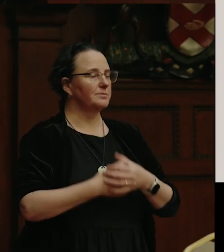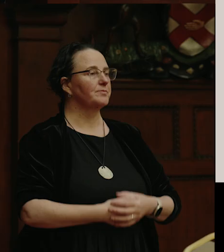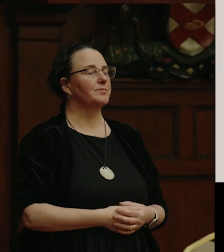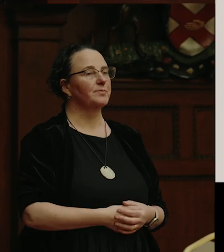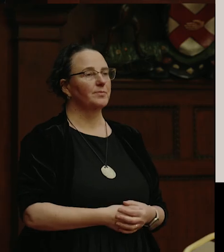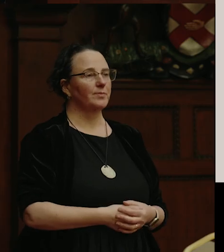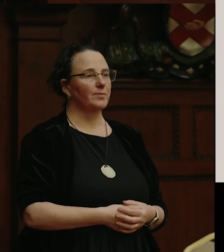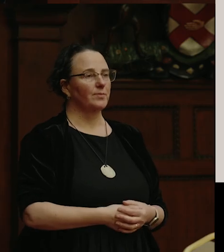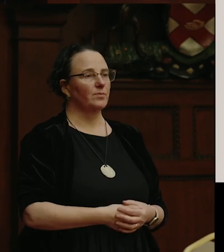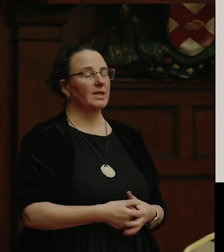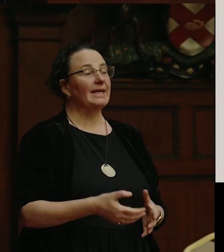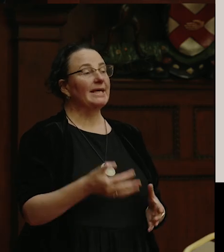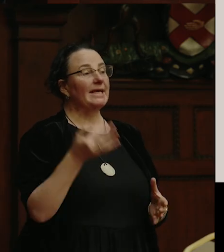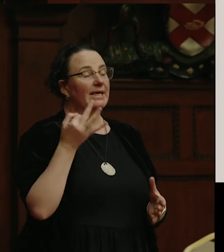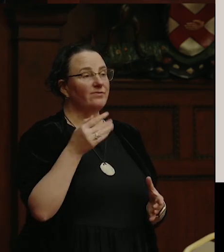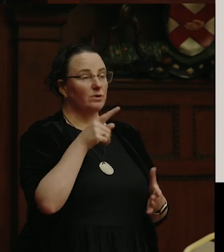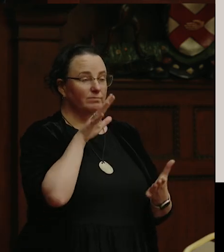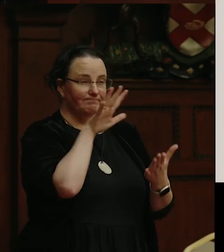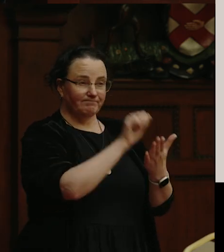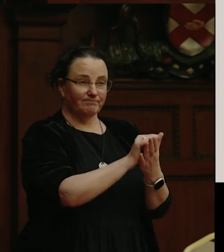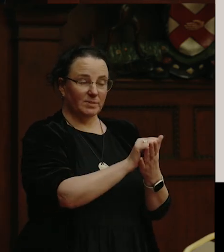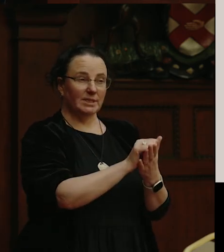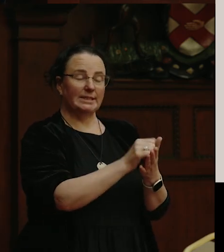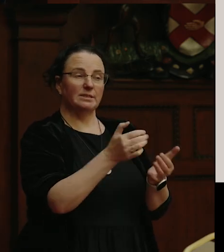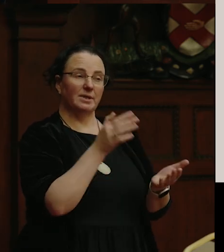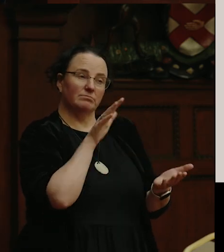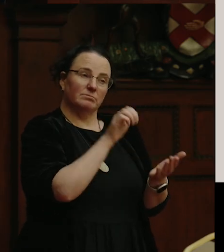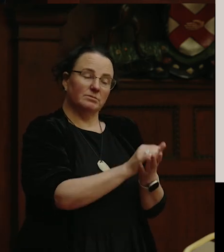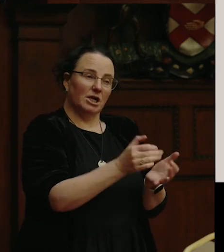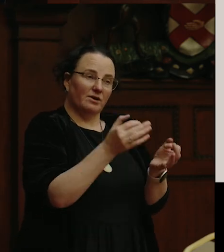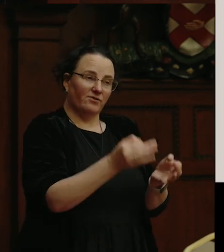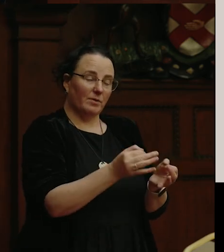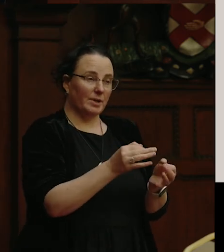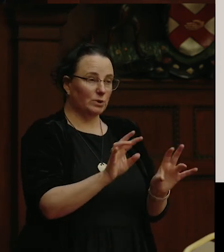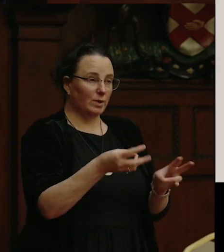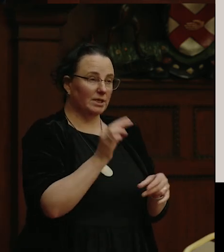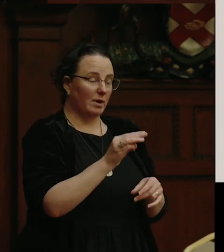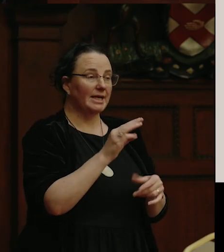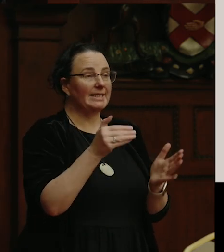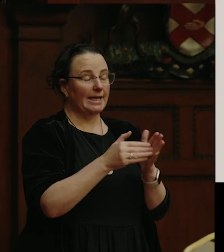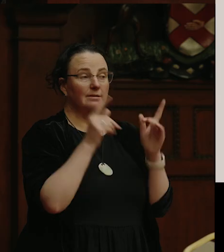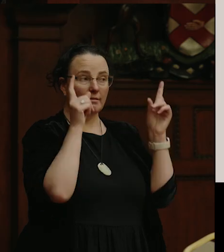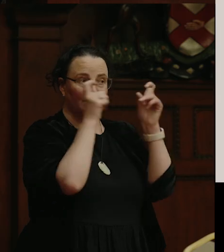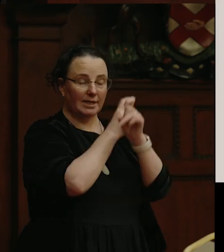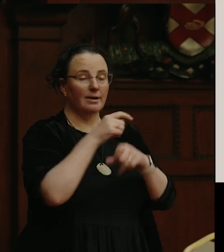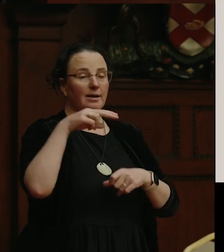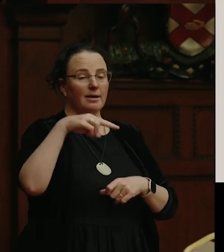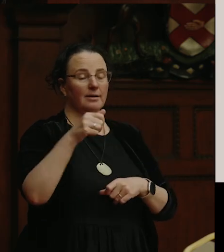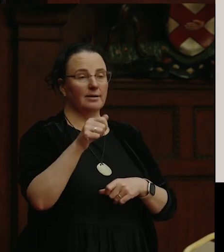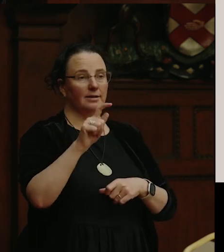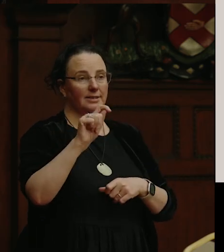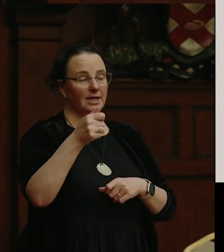If you're kind of diagnosed, it's confirmed as quickly as possible, notwithstanding it's complex, and Natasha will explain a little bit more about